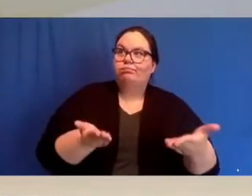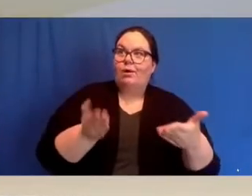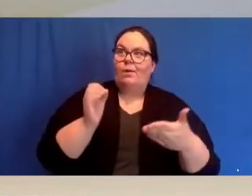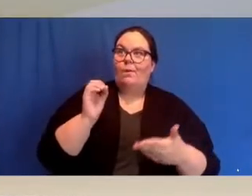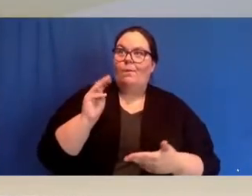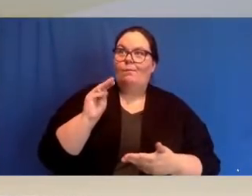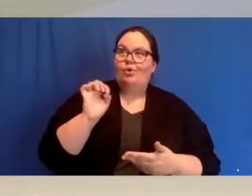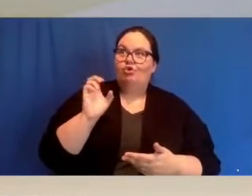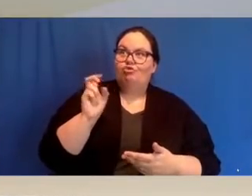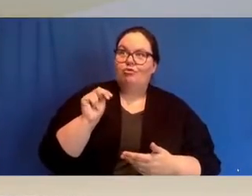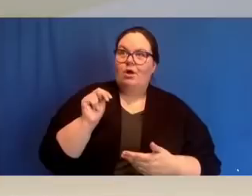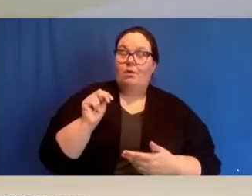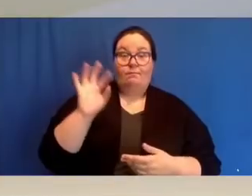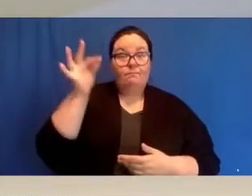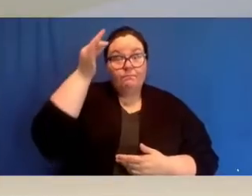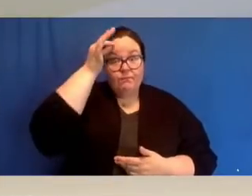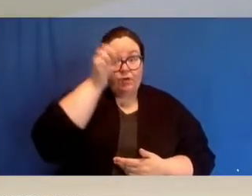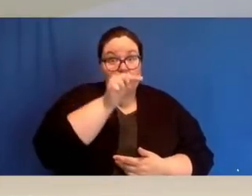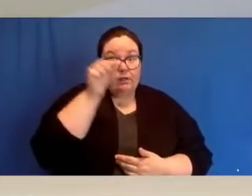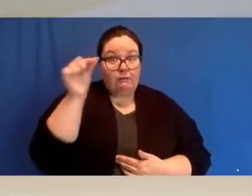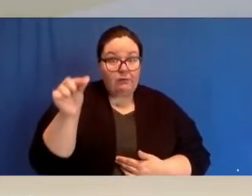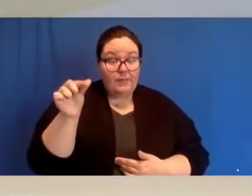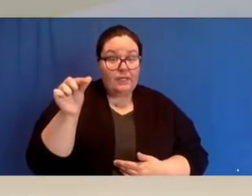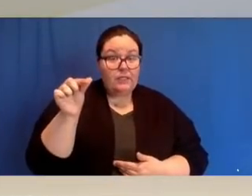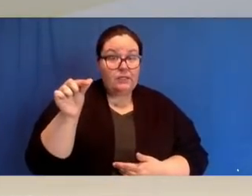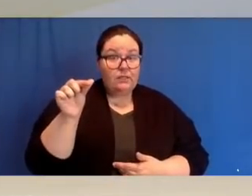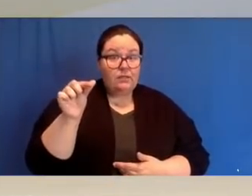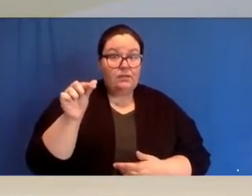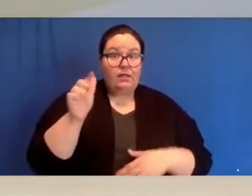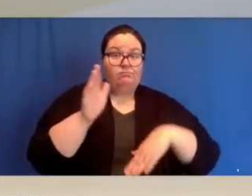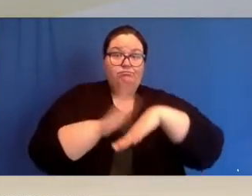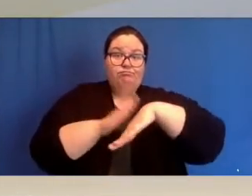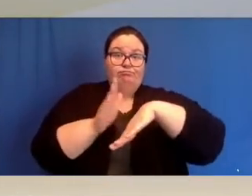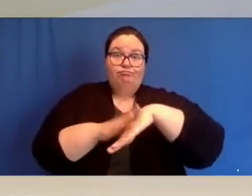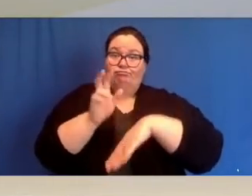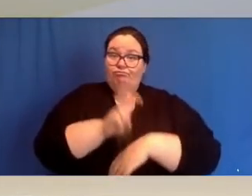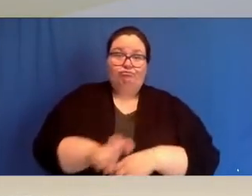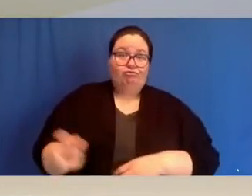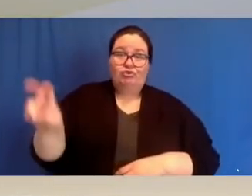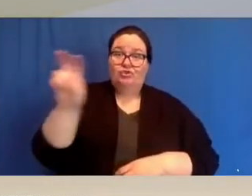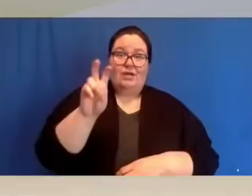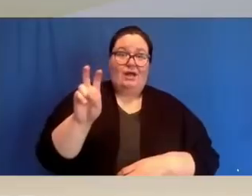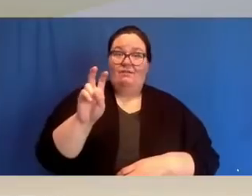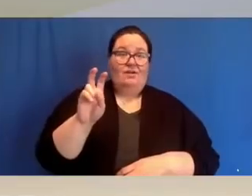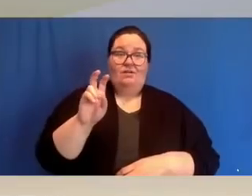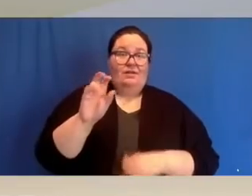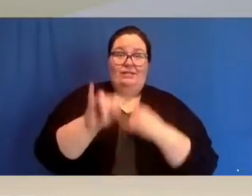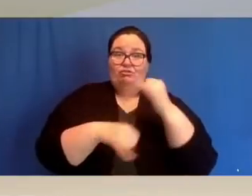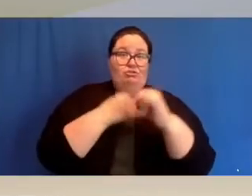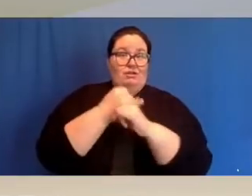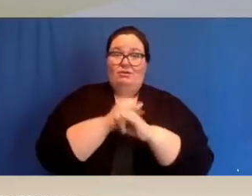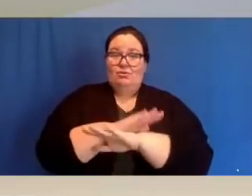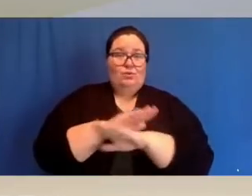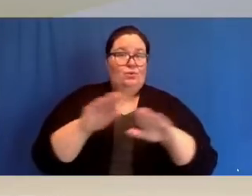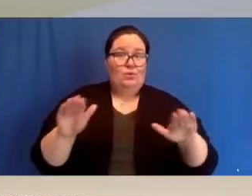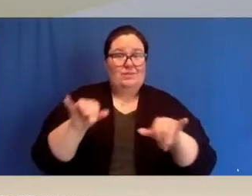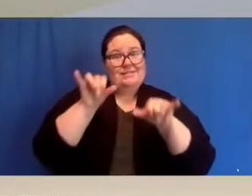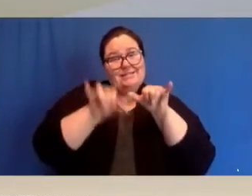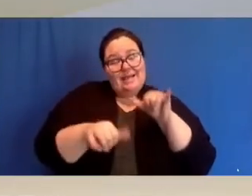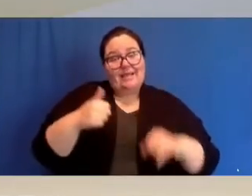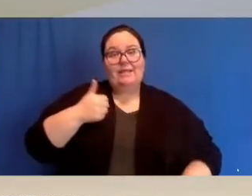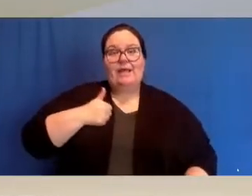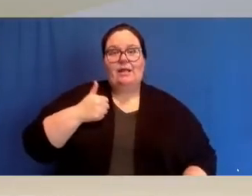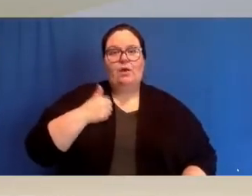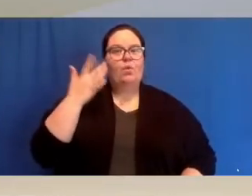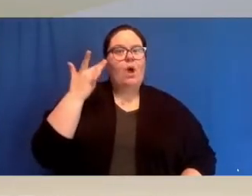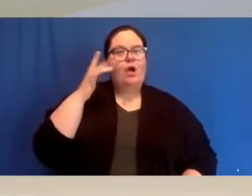know that the federal government has issued a travel advisory against international travel, just because of the